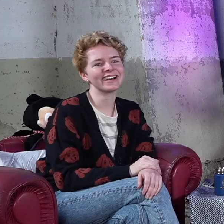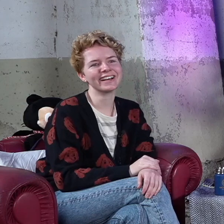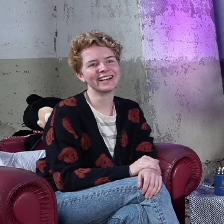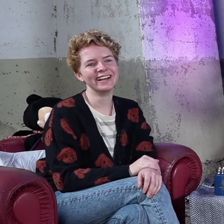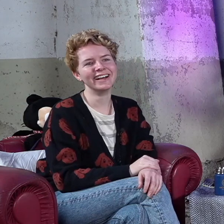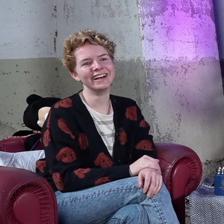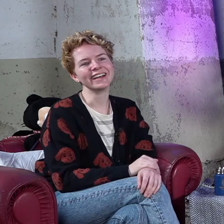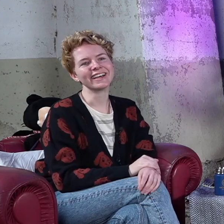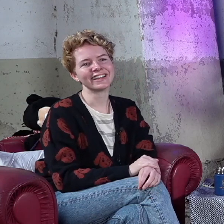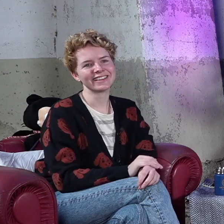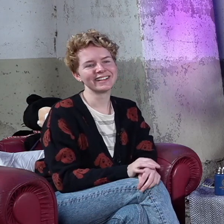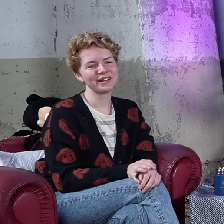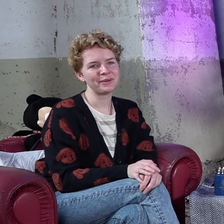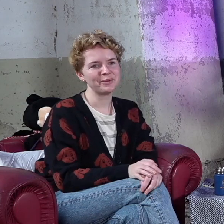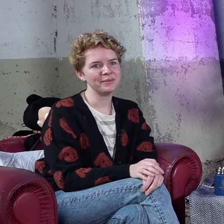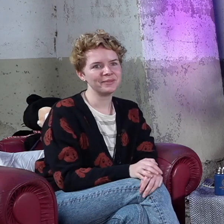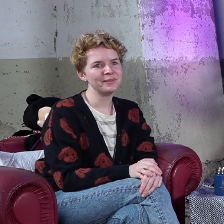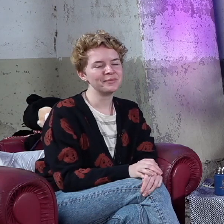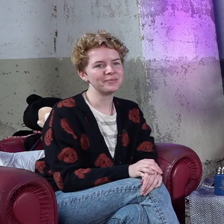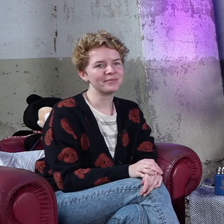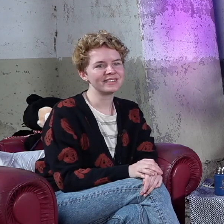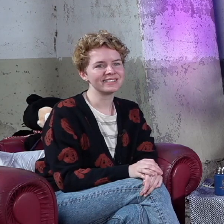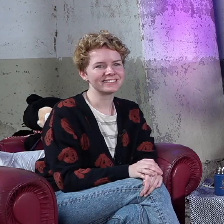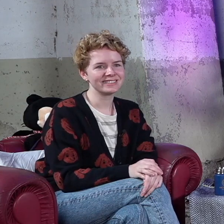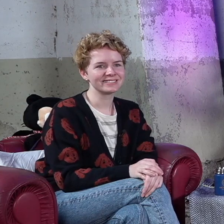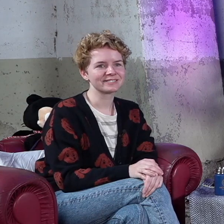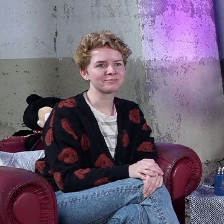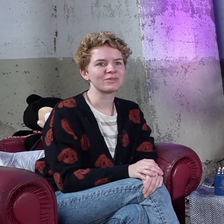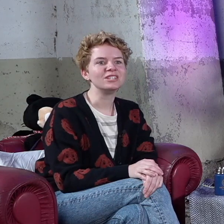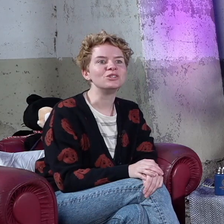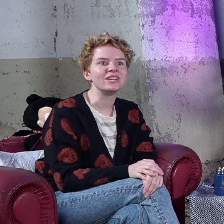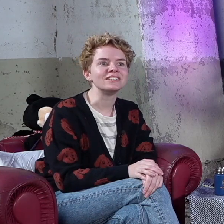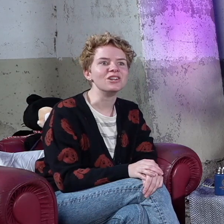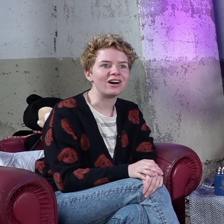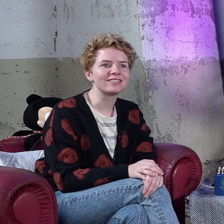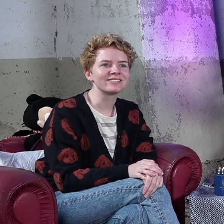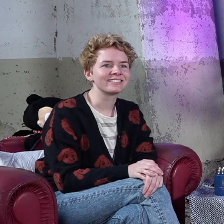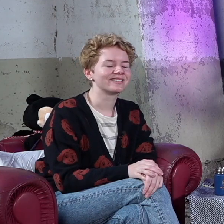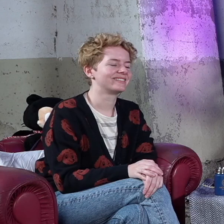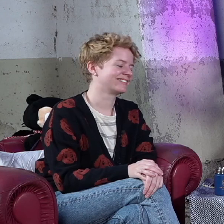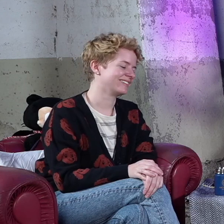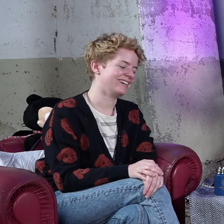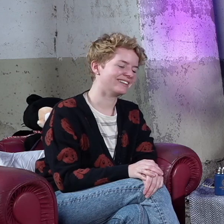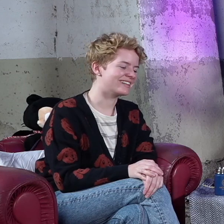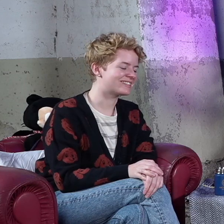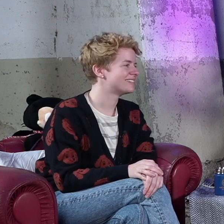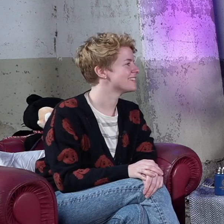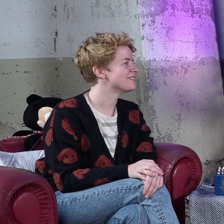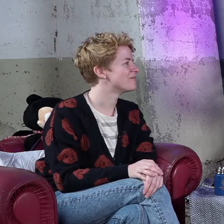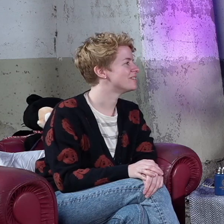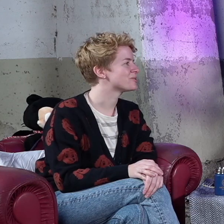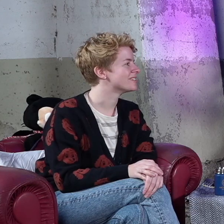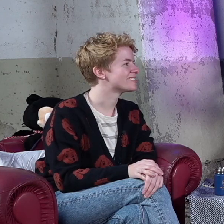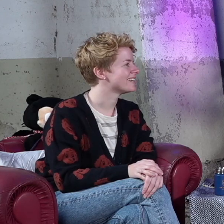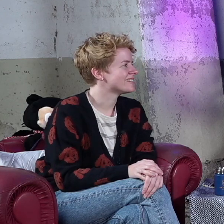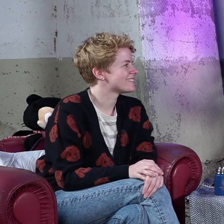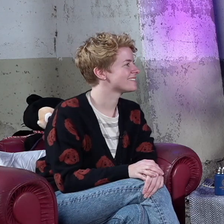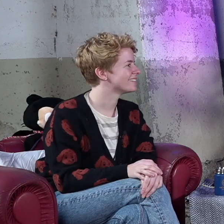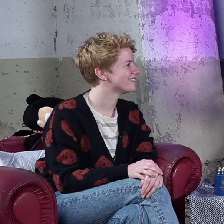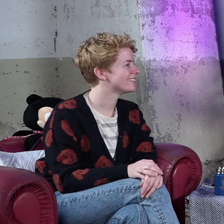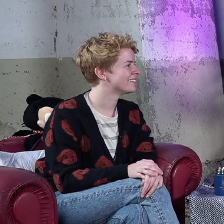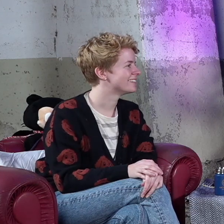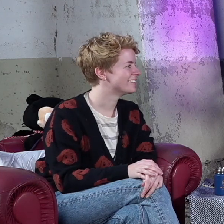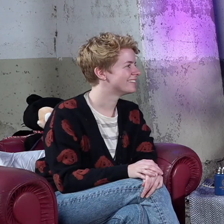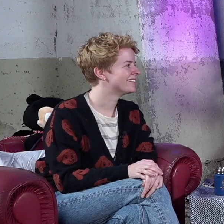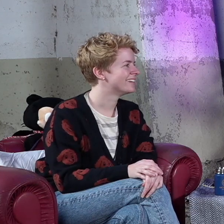not check out all 6,000 and more actions. You did right not? Now. No, that's not research. That is. Could